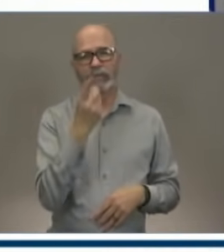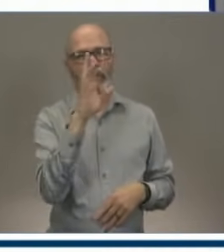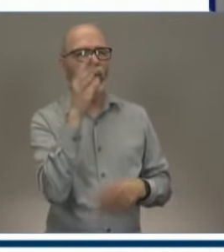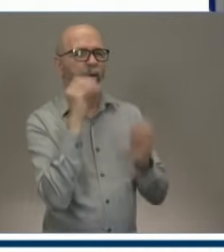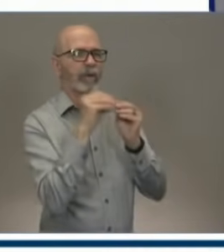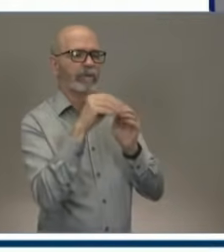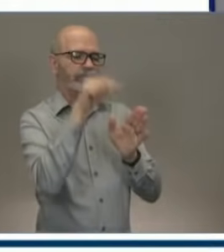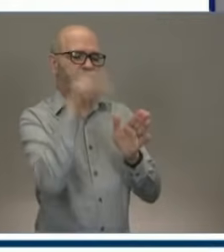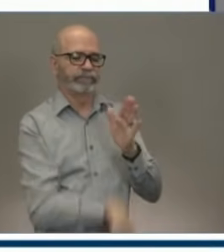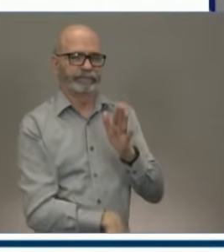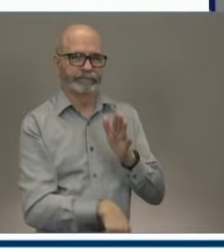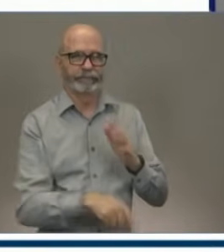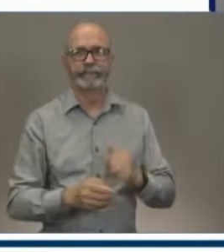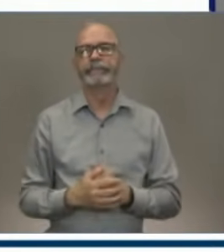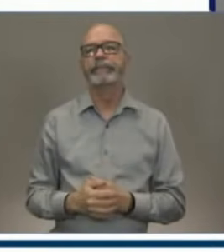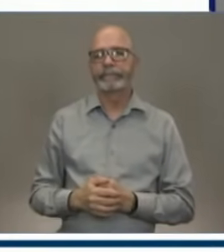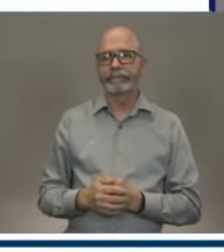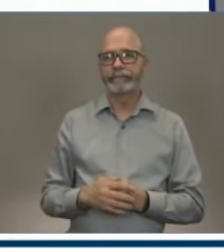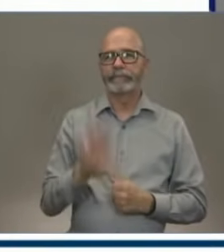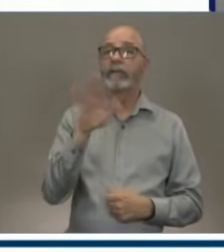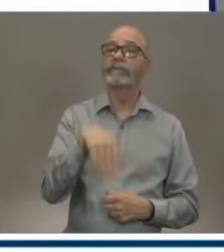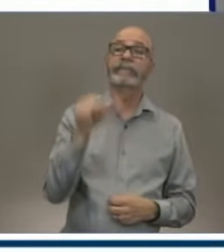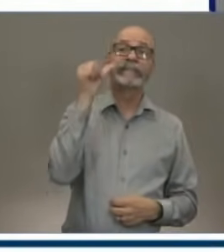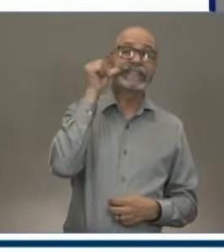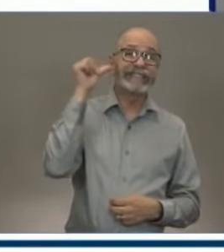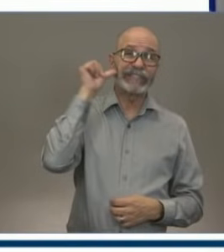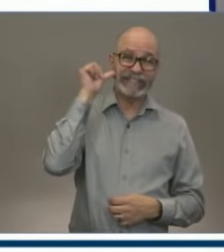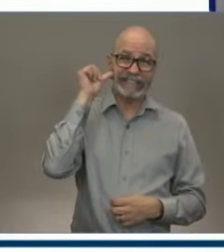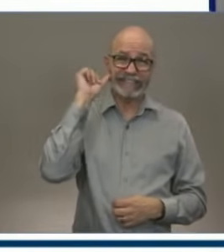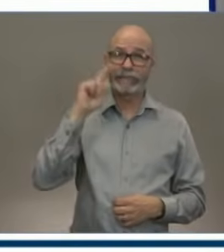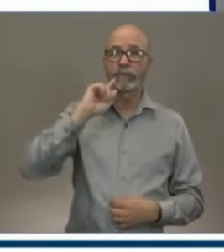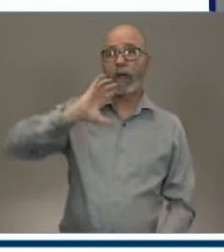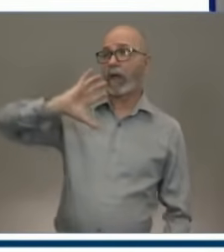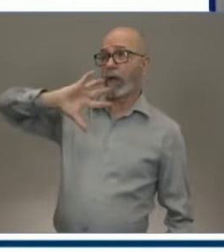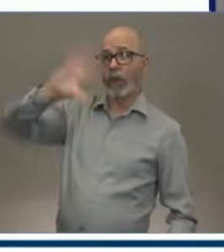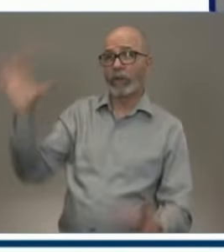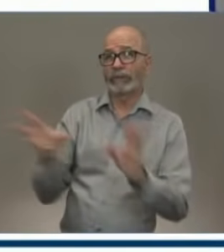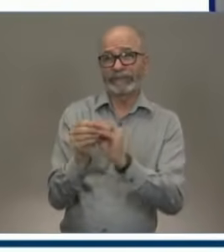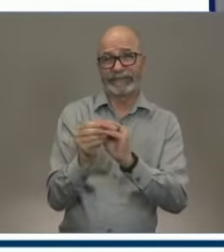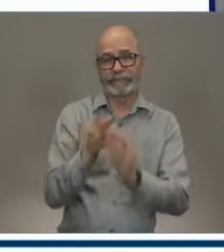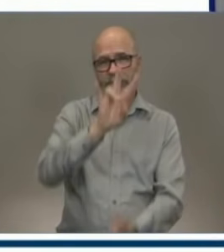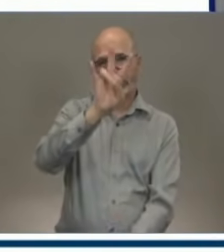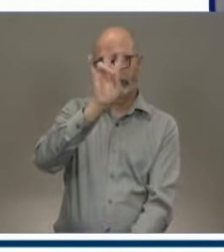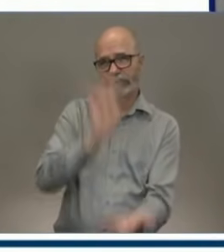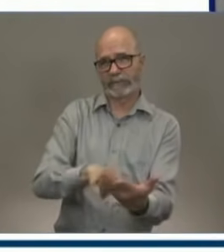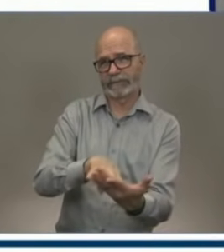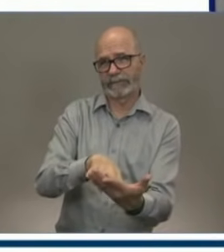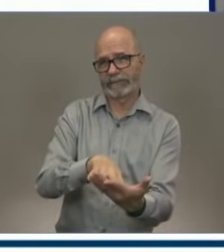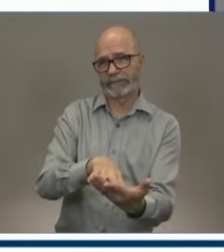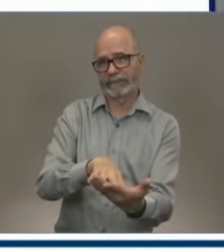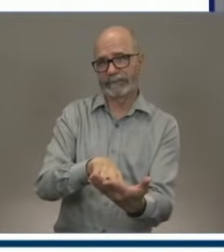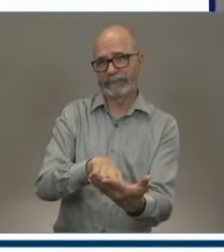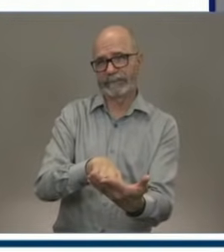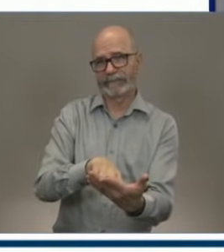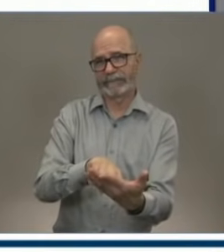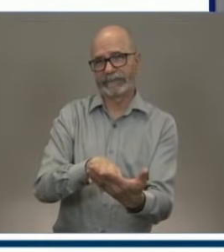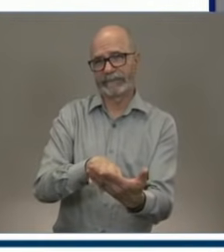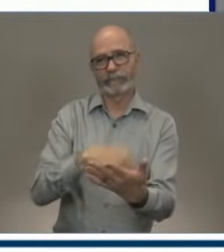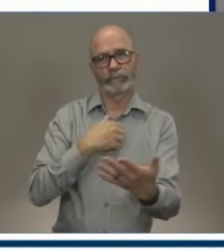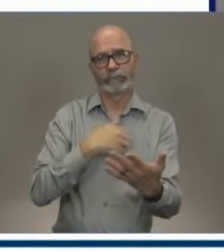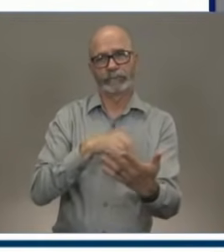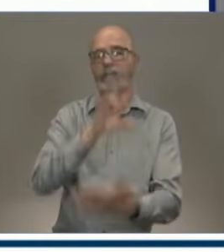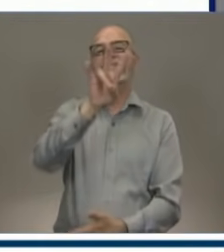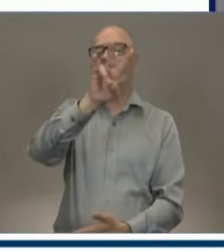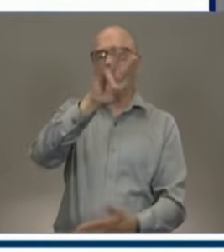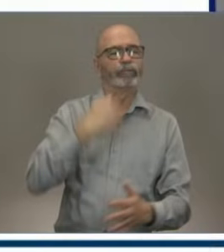day yesterday, we've administered 7,600 doses of vaccine. 2,200 frontline healthcare workers have received